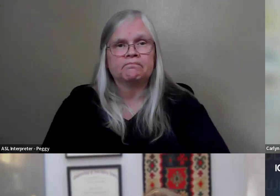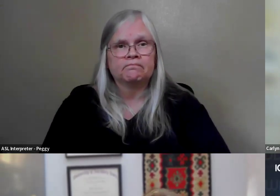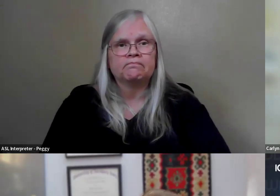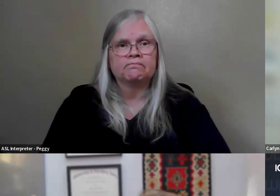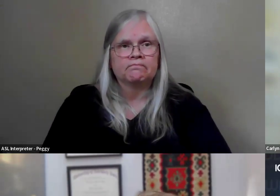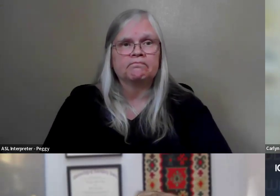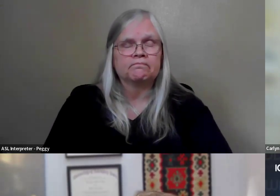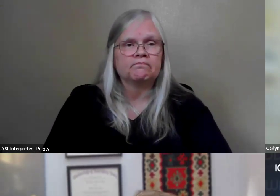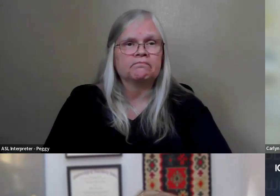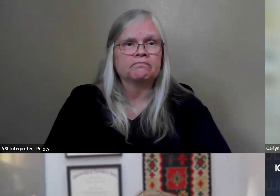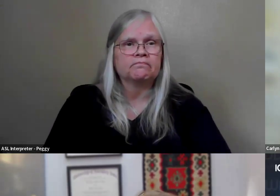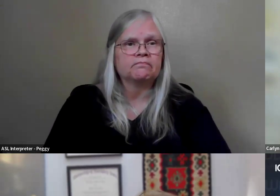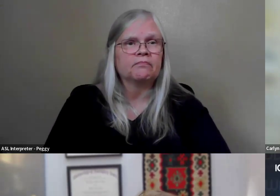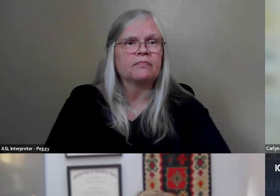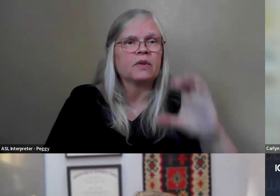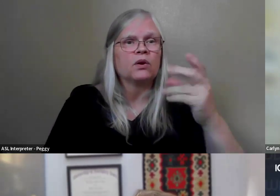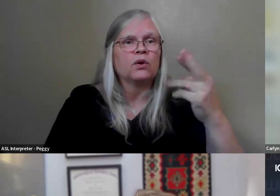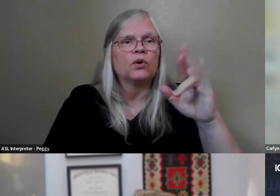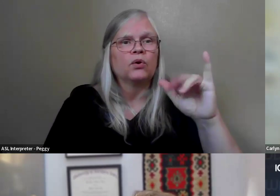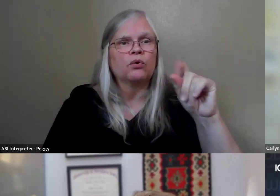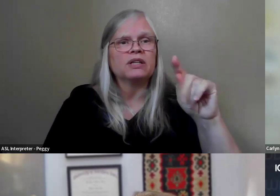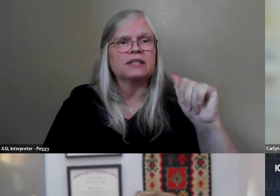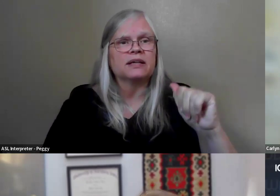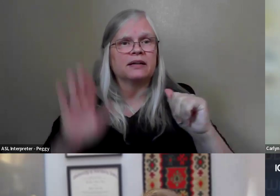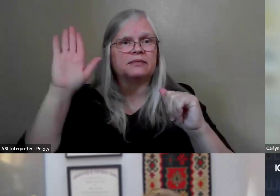I thought I saw a hand go up. Krista has her hand up.